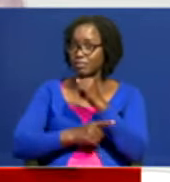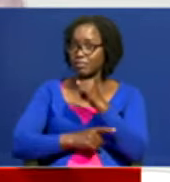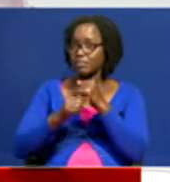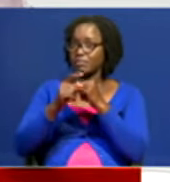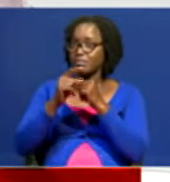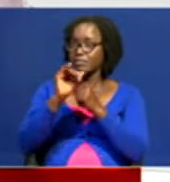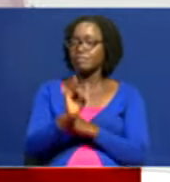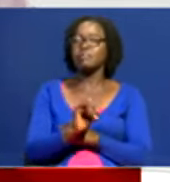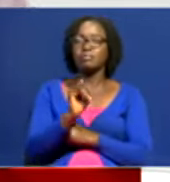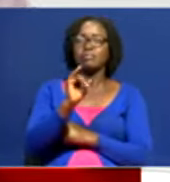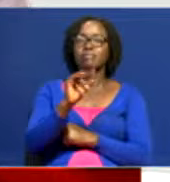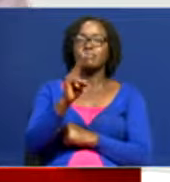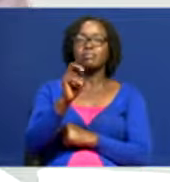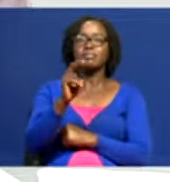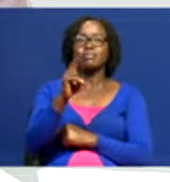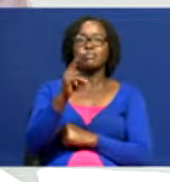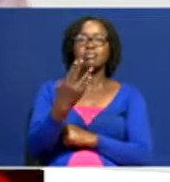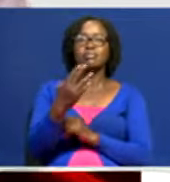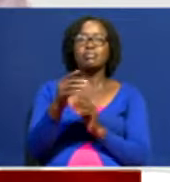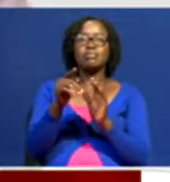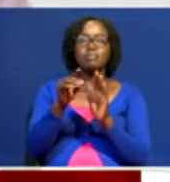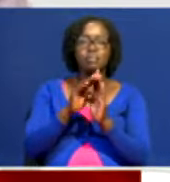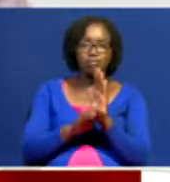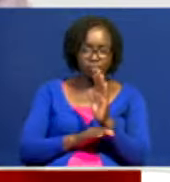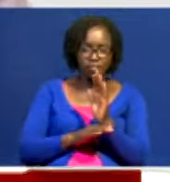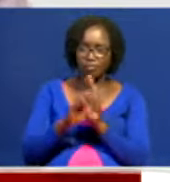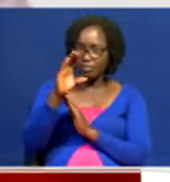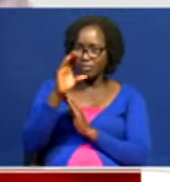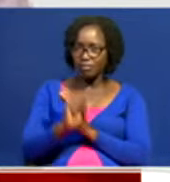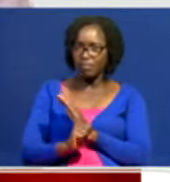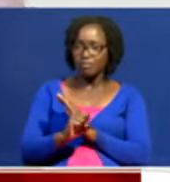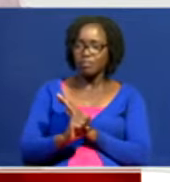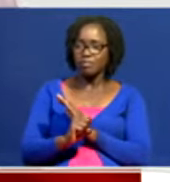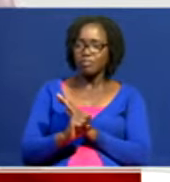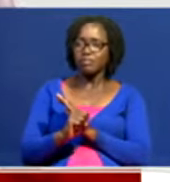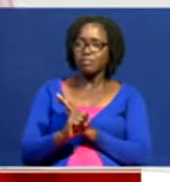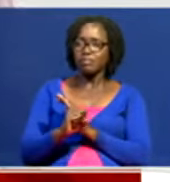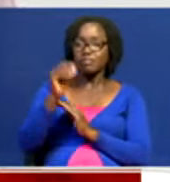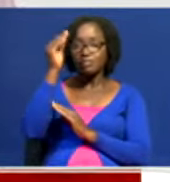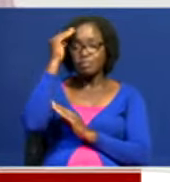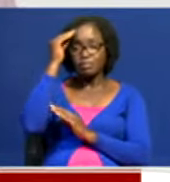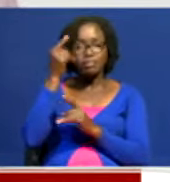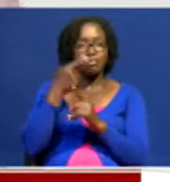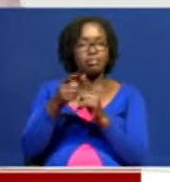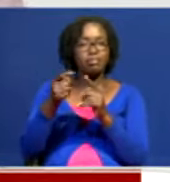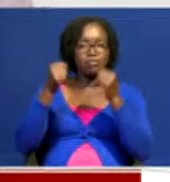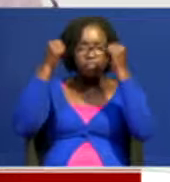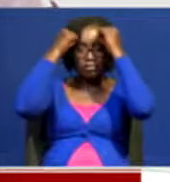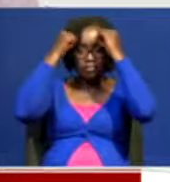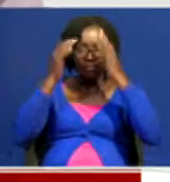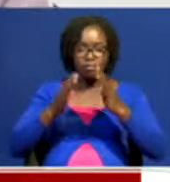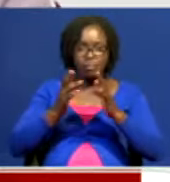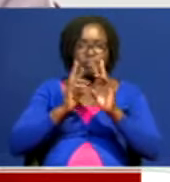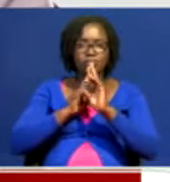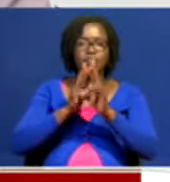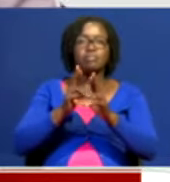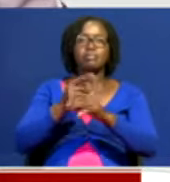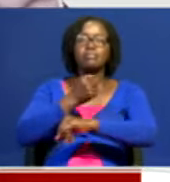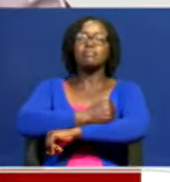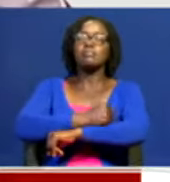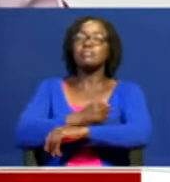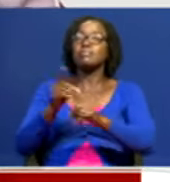8th of 2024. In a statement, Cabinet Secretary Education Ezekiel Machogu said that Form 1 students will report to school on